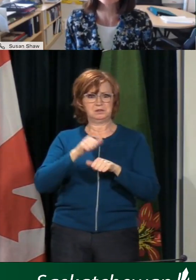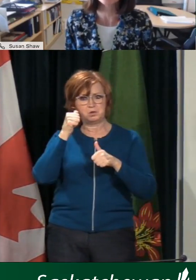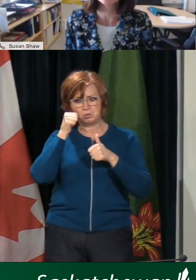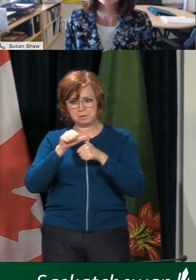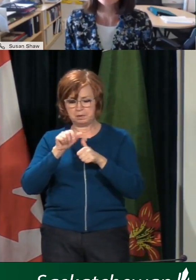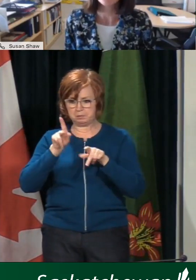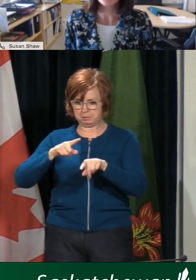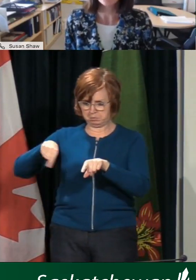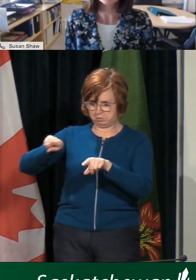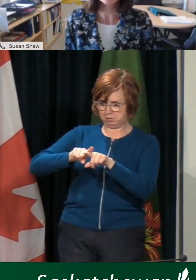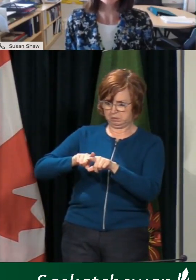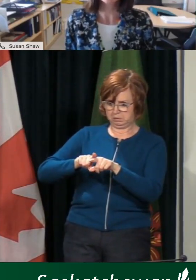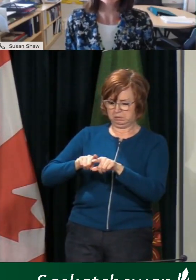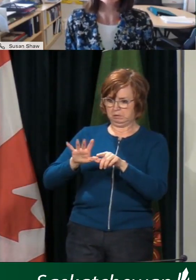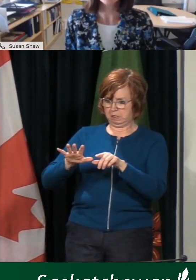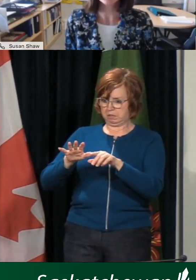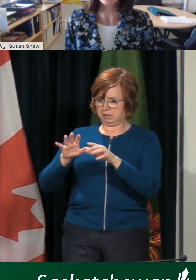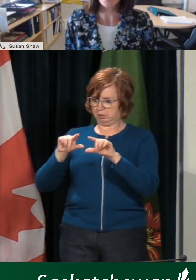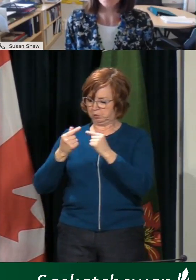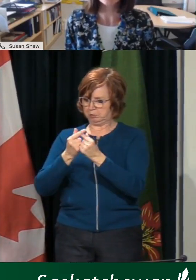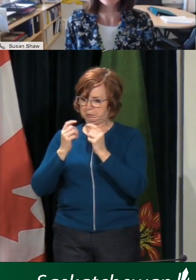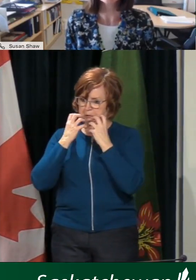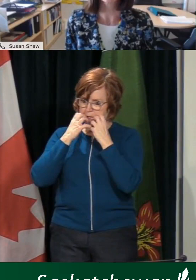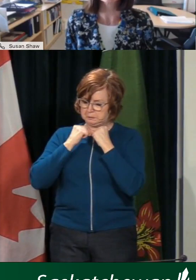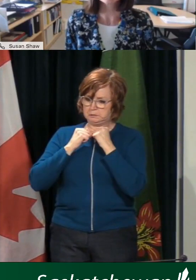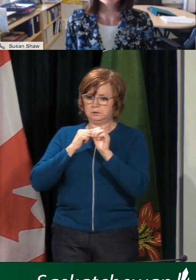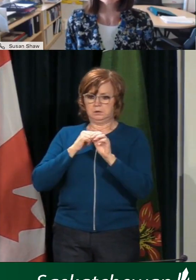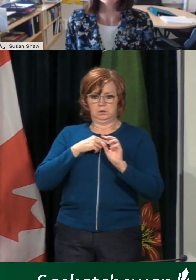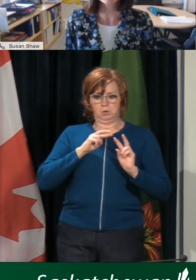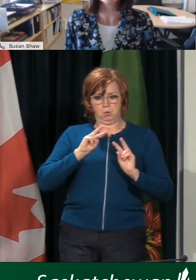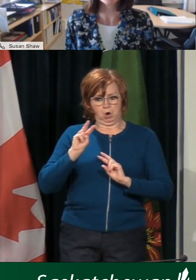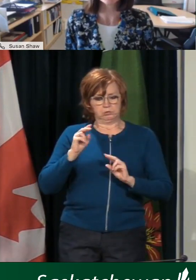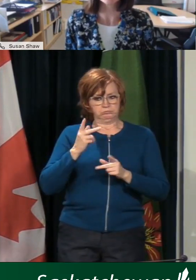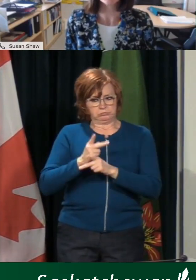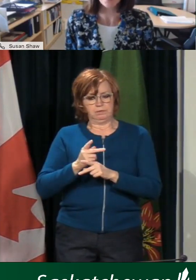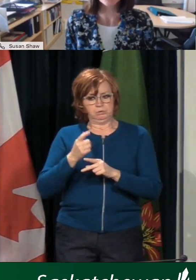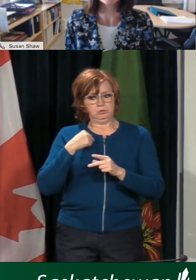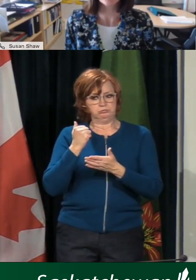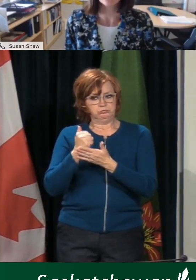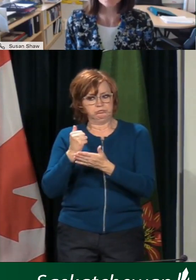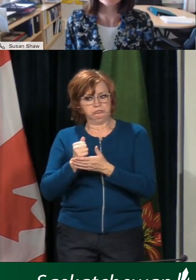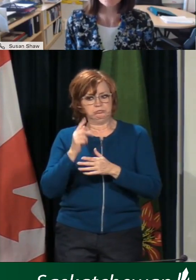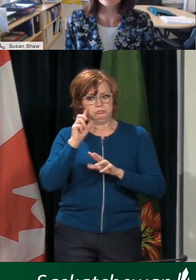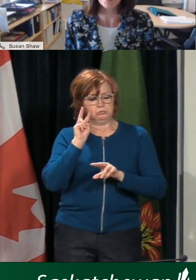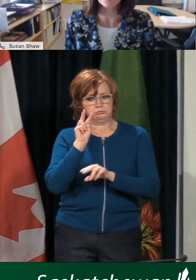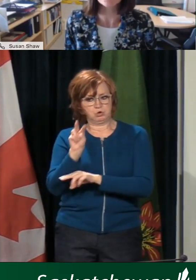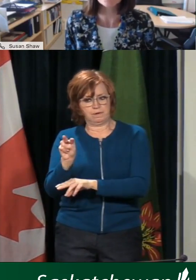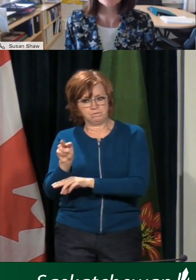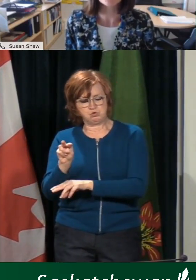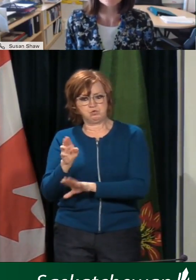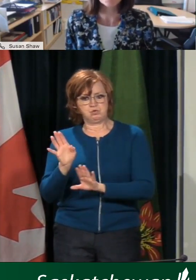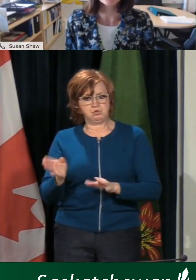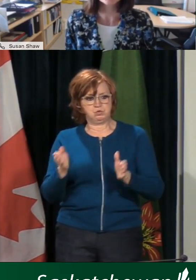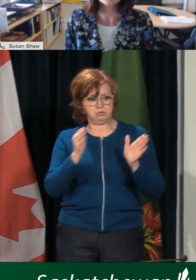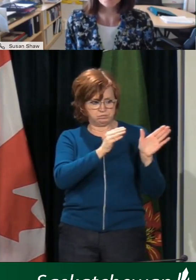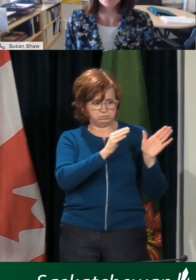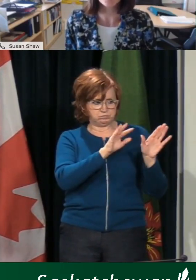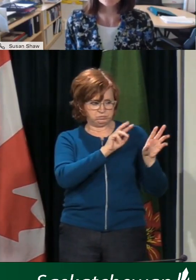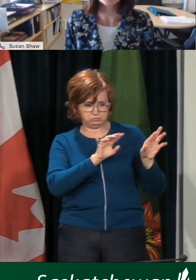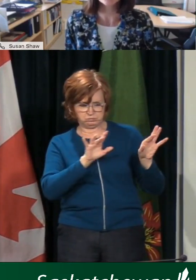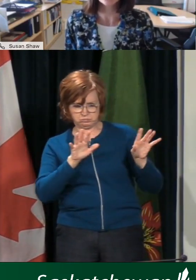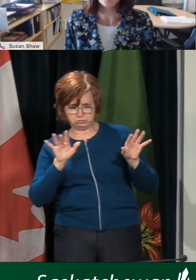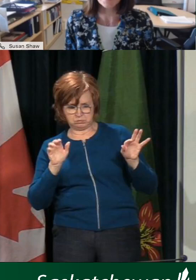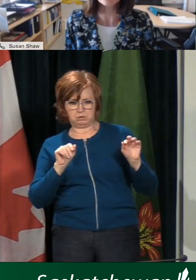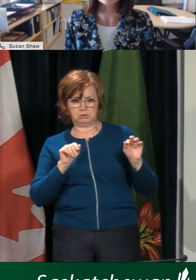them, while always keeping in mind how our actions each and every day can and will save lives. Stay